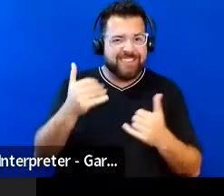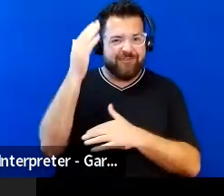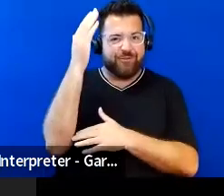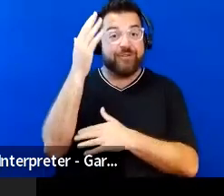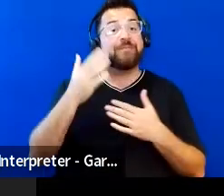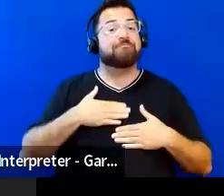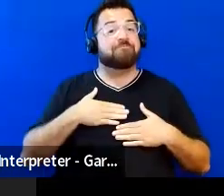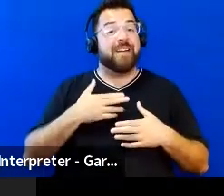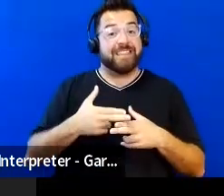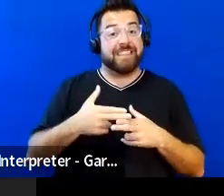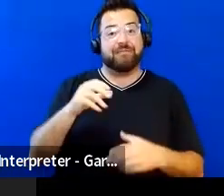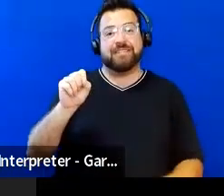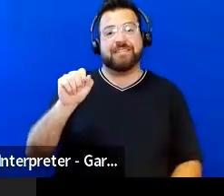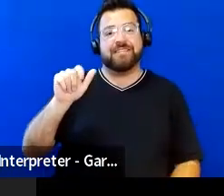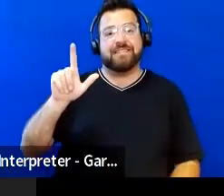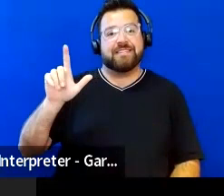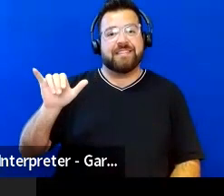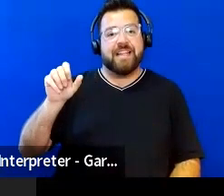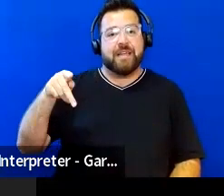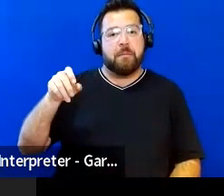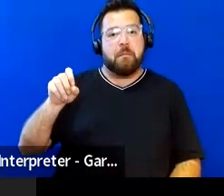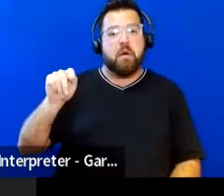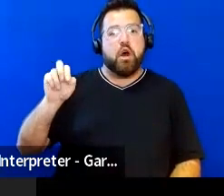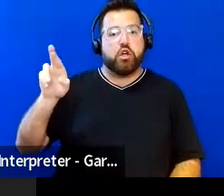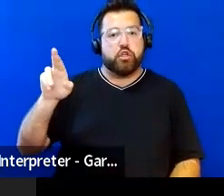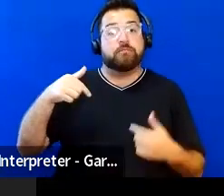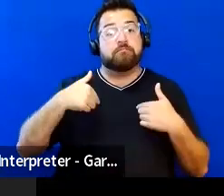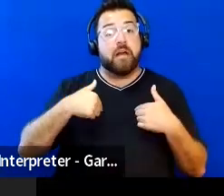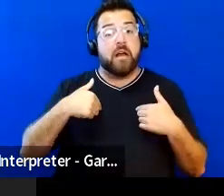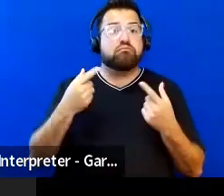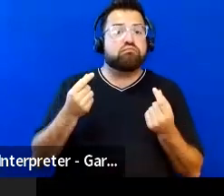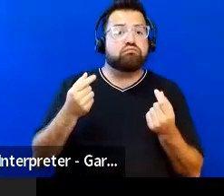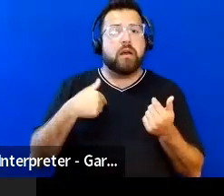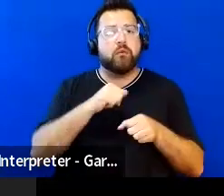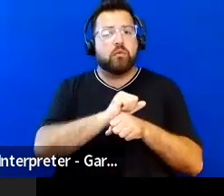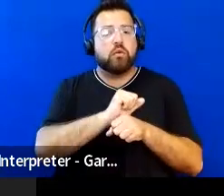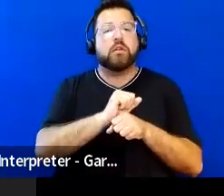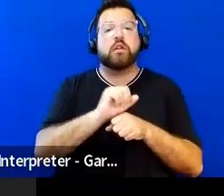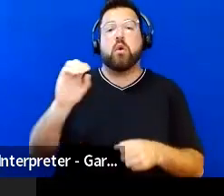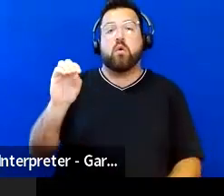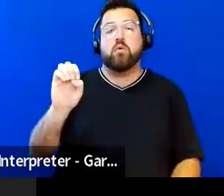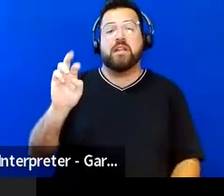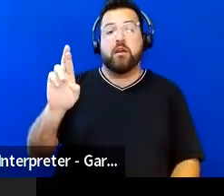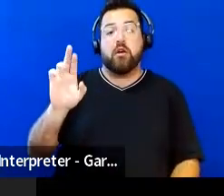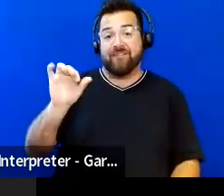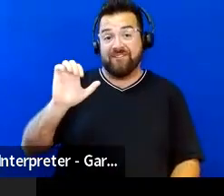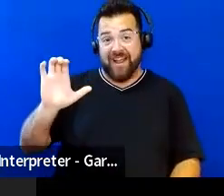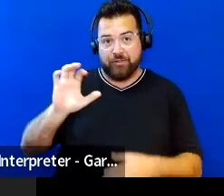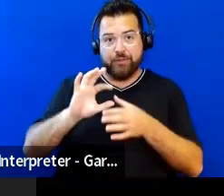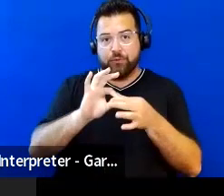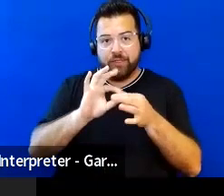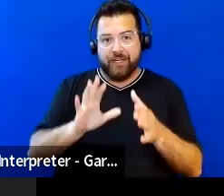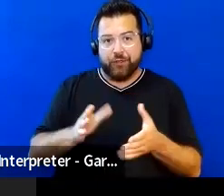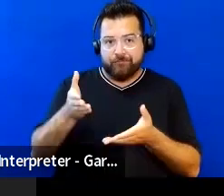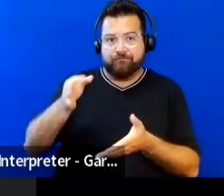Sally Potter, and I am the OER faculty coordinator at Fresno City. For those of you who don't